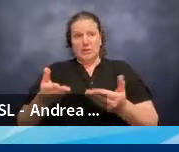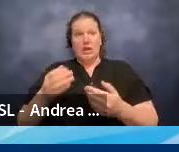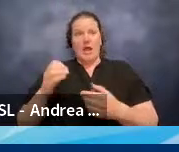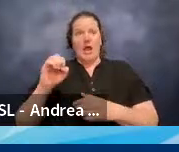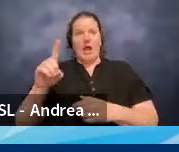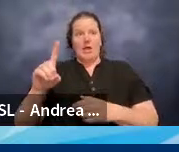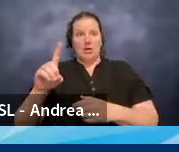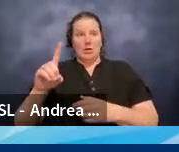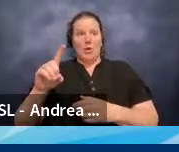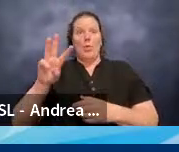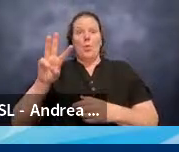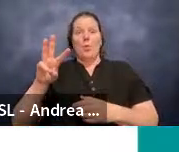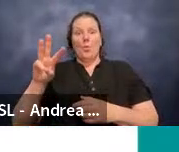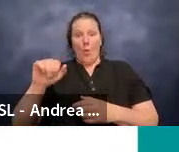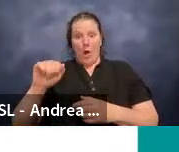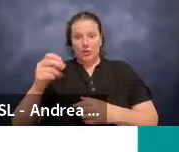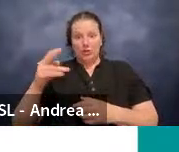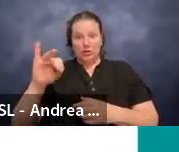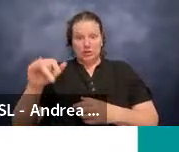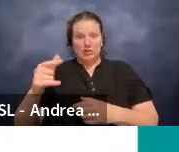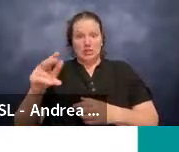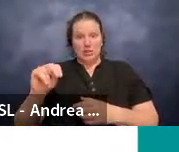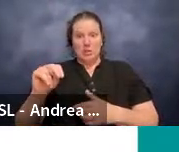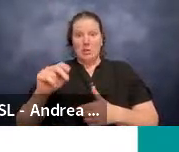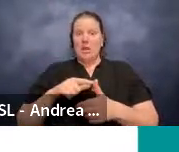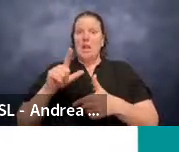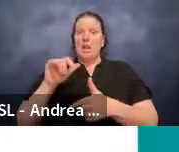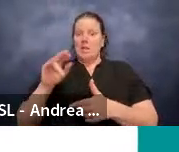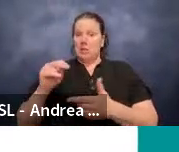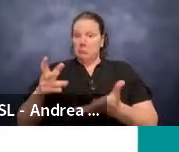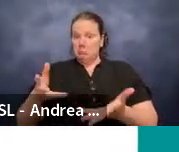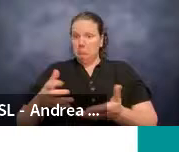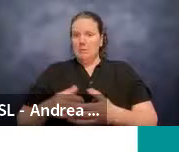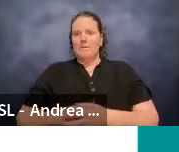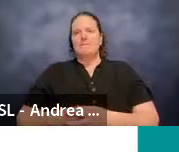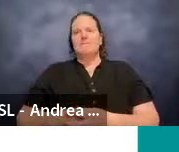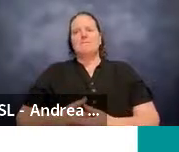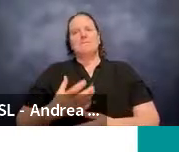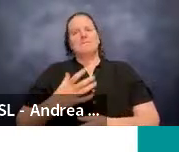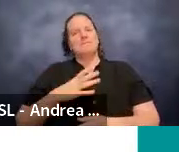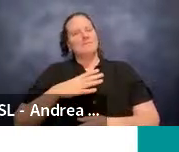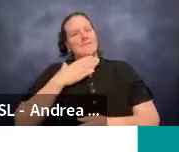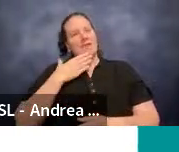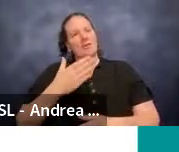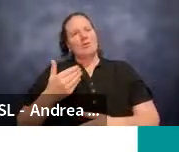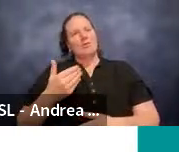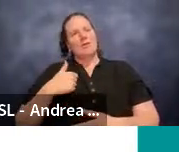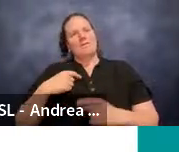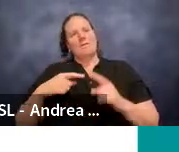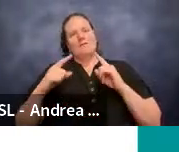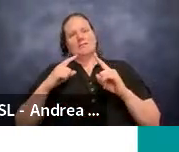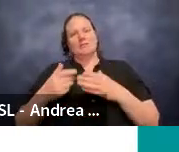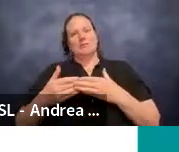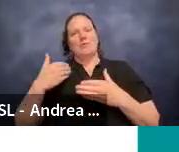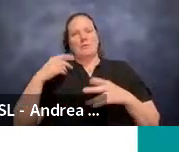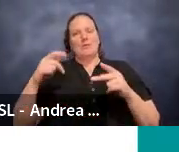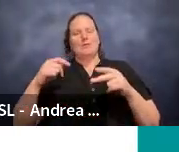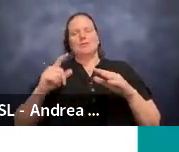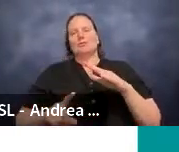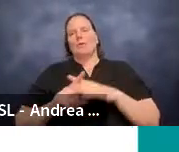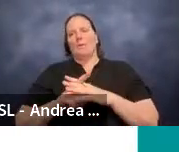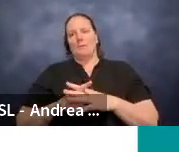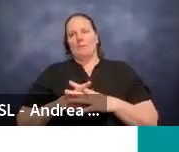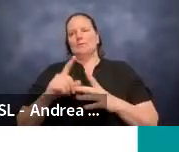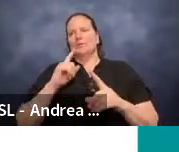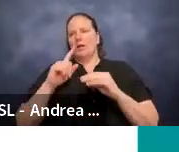Washington. Lynn? Thank you. So we were having a little bit of conversation before everybody dialed in and talking